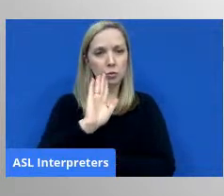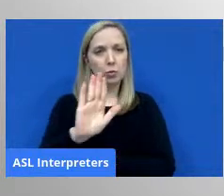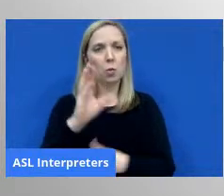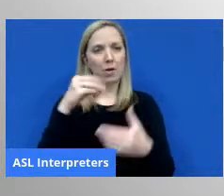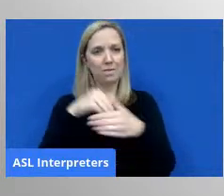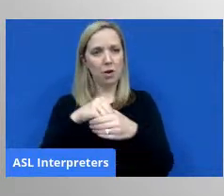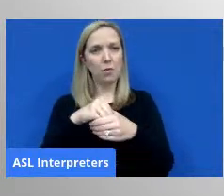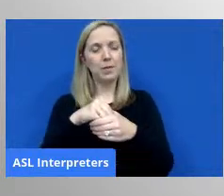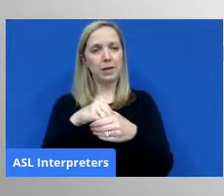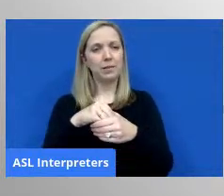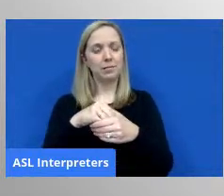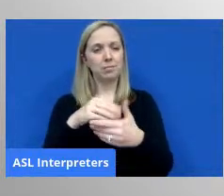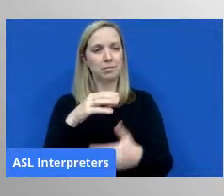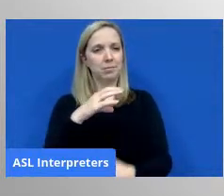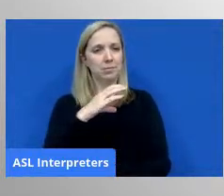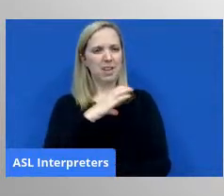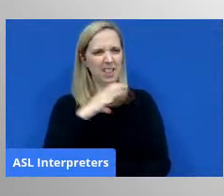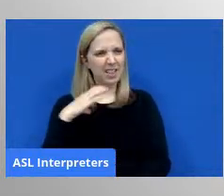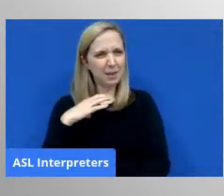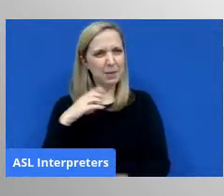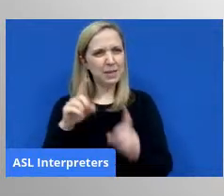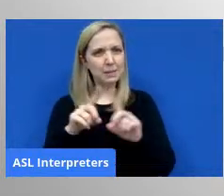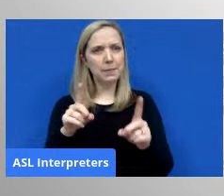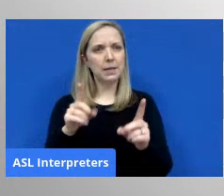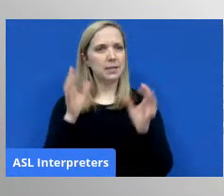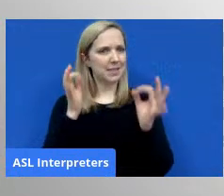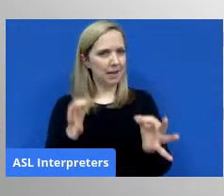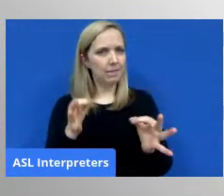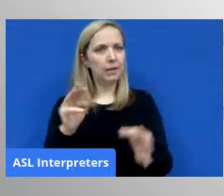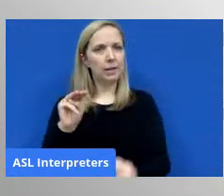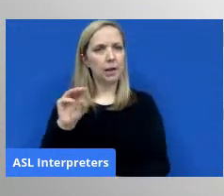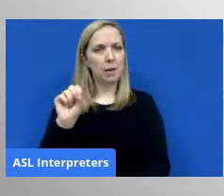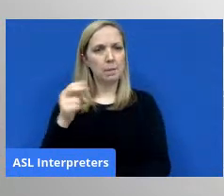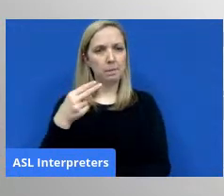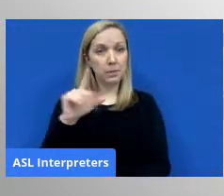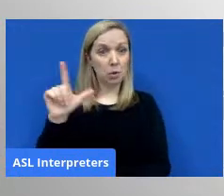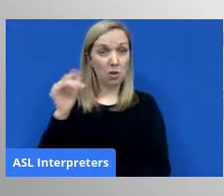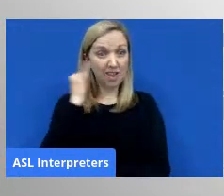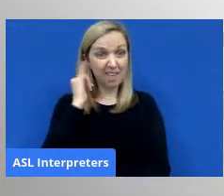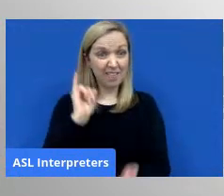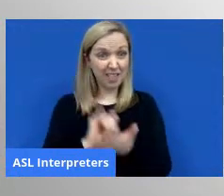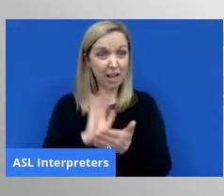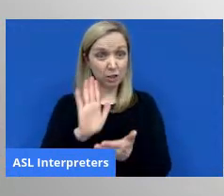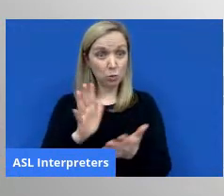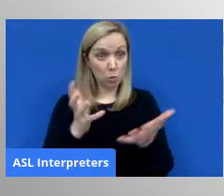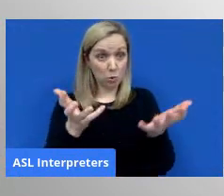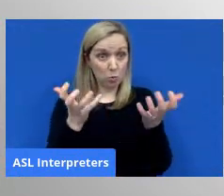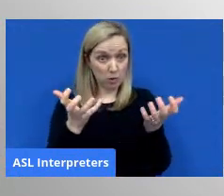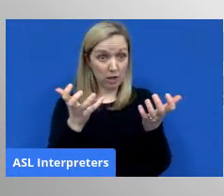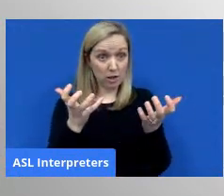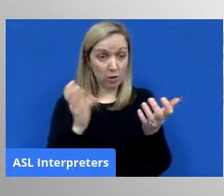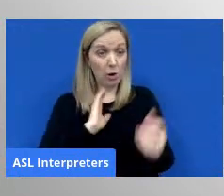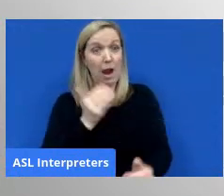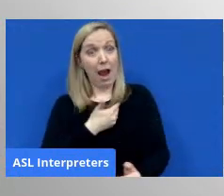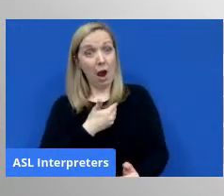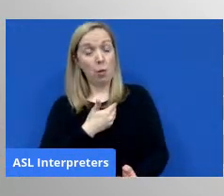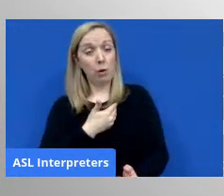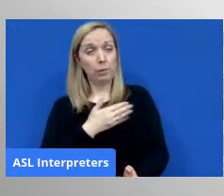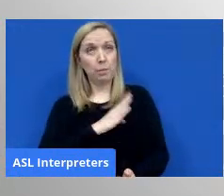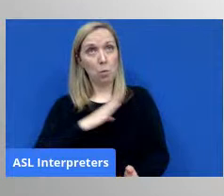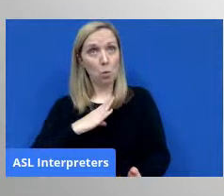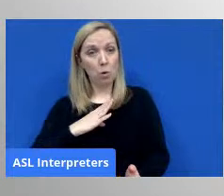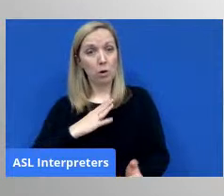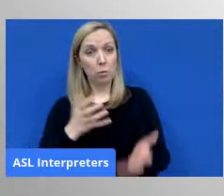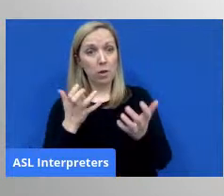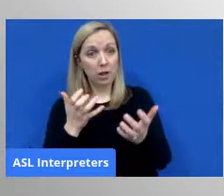these committees. But certainly, Ms. Hull, if that is the will of the board, And not if it's the will of the board, if you would